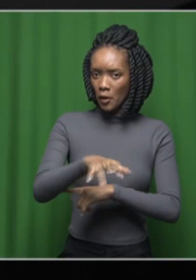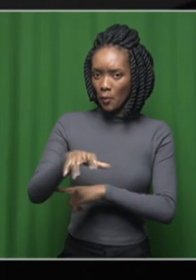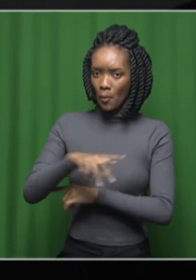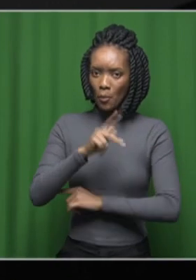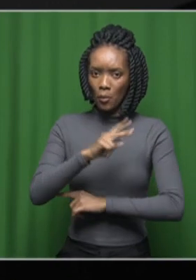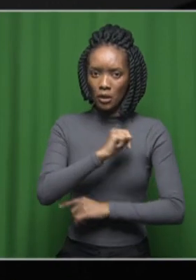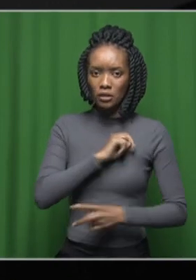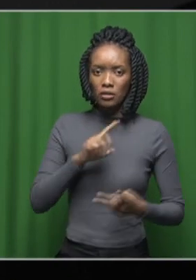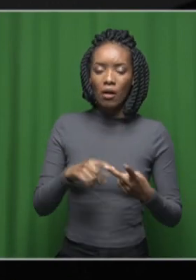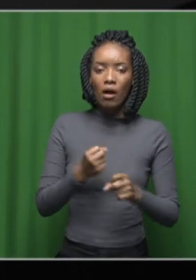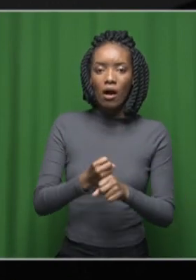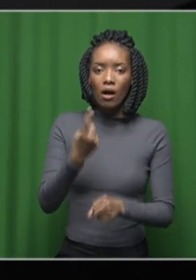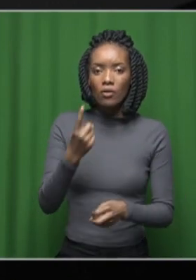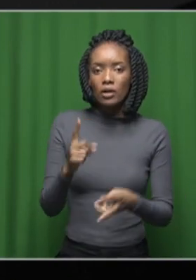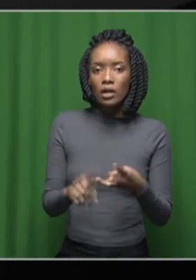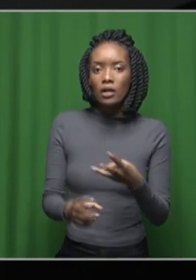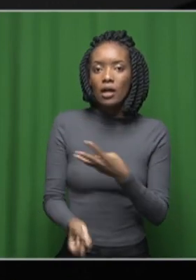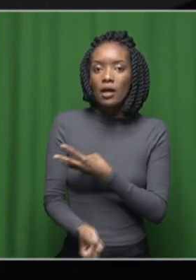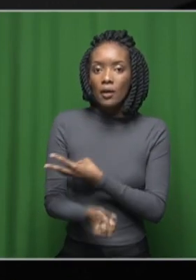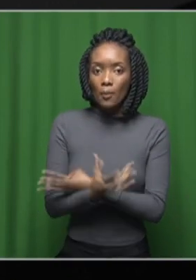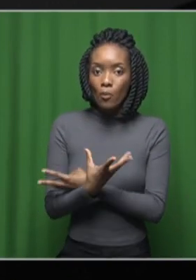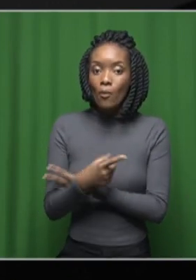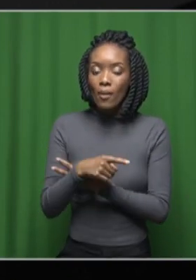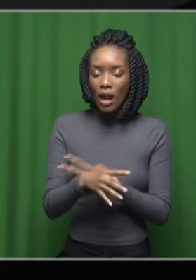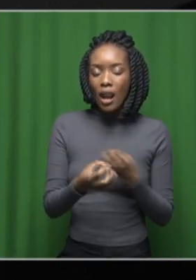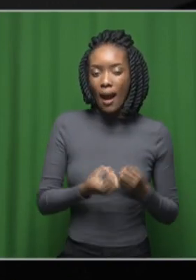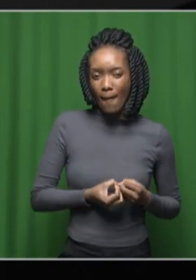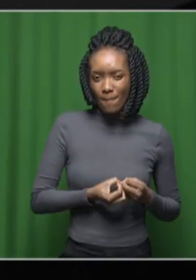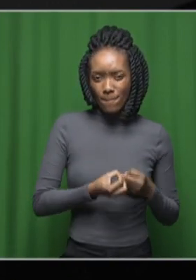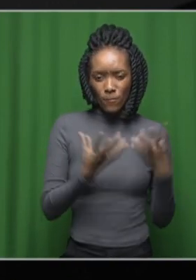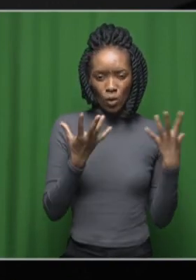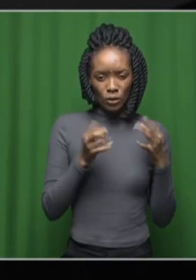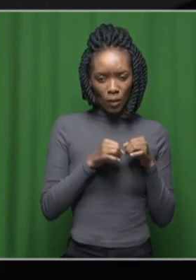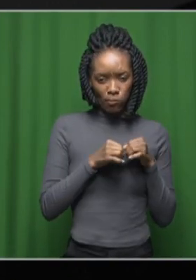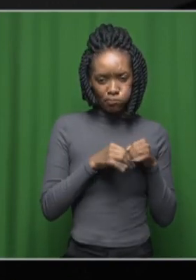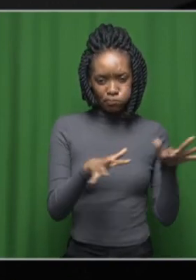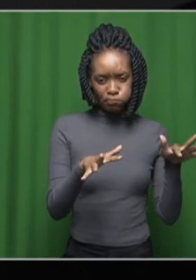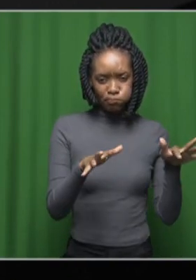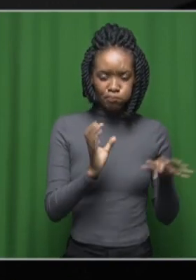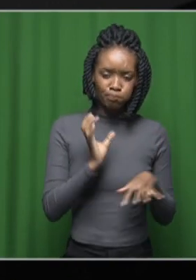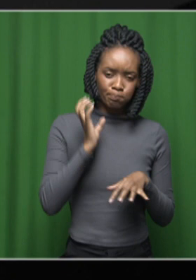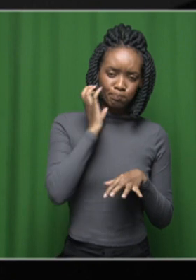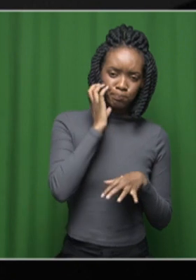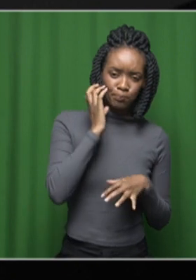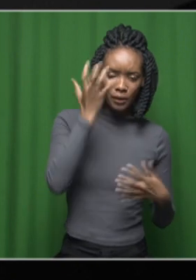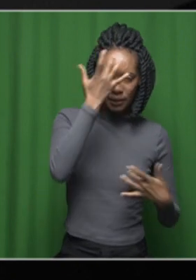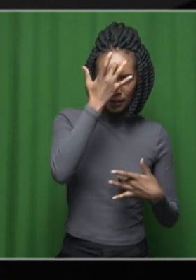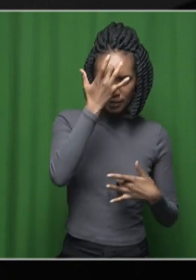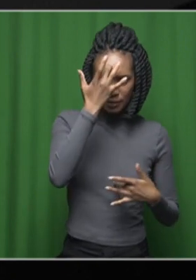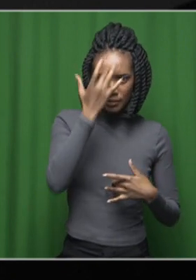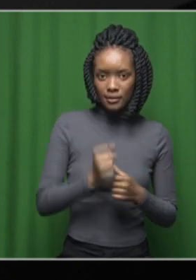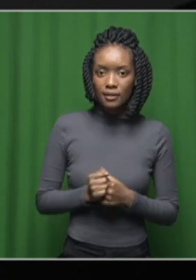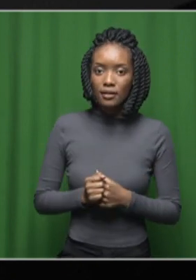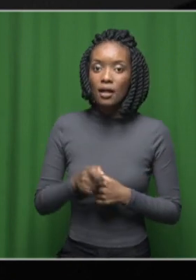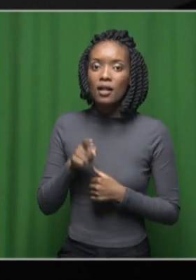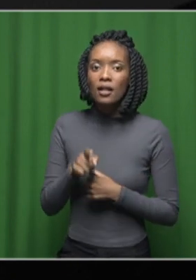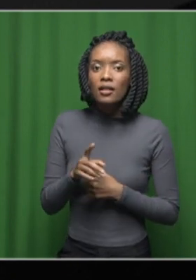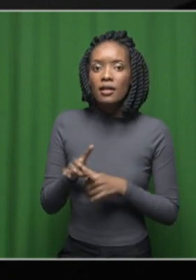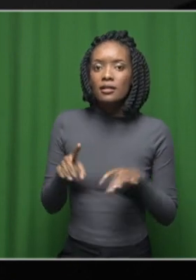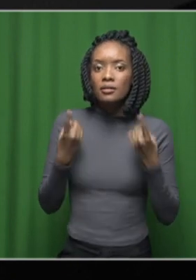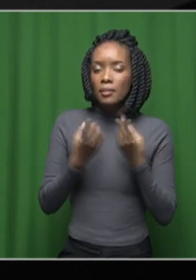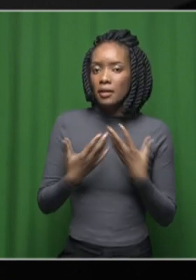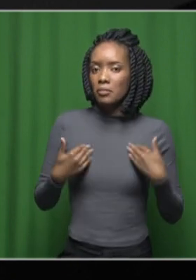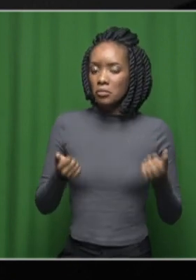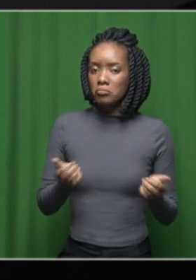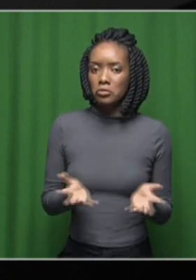Gauteng and Mpumalanga accounting for the majority of the outbreaks. The Department of Health has urged the public not to panic